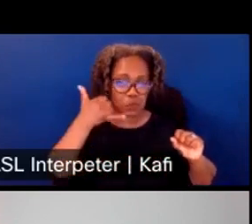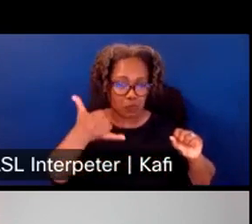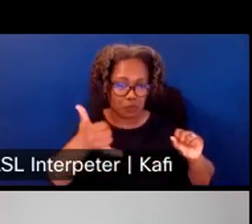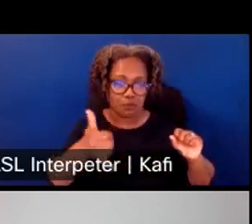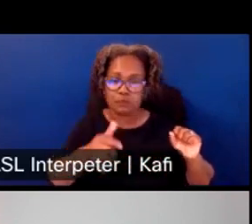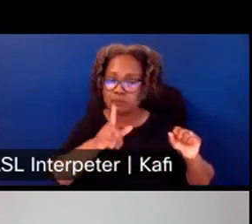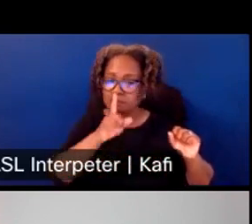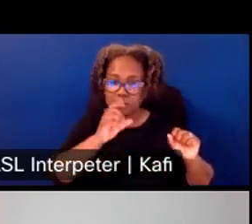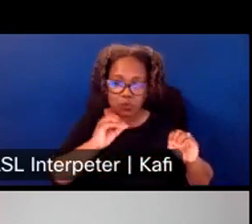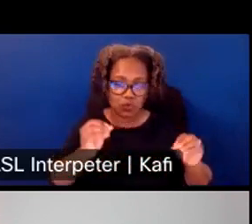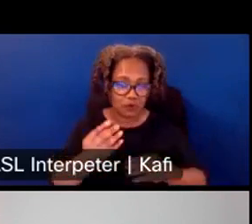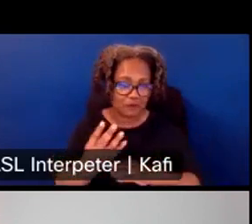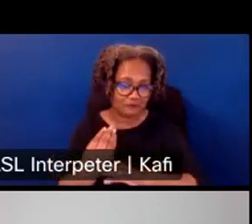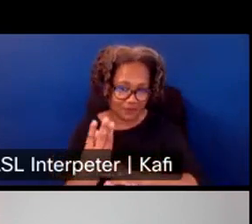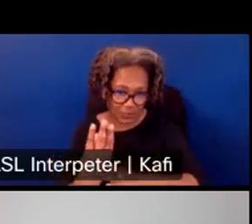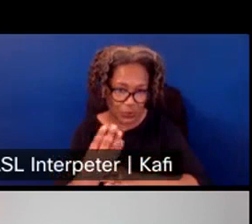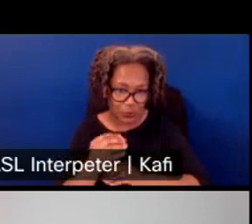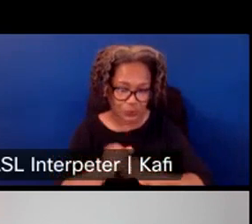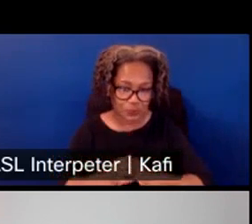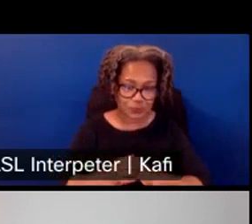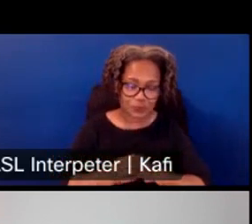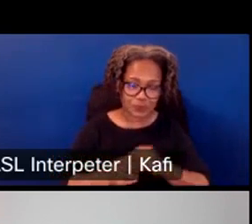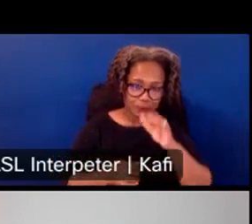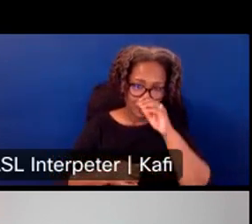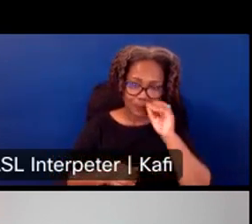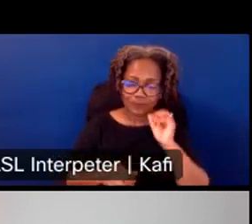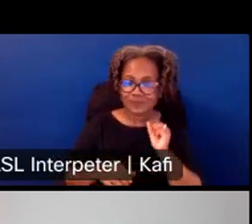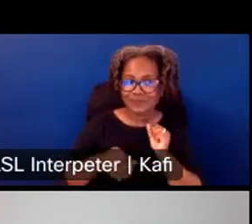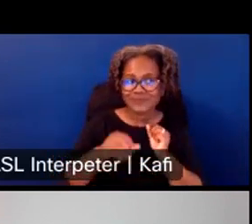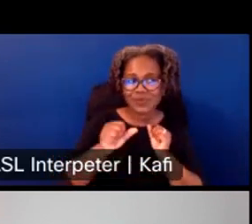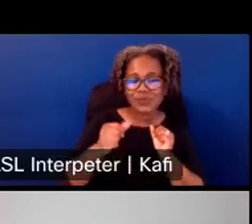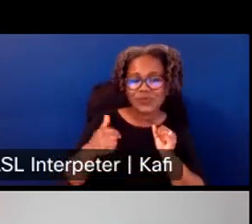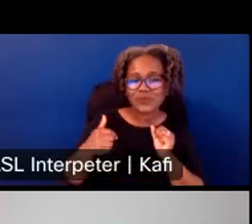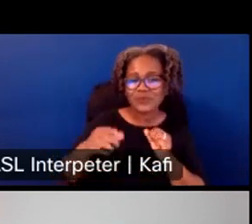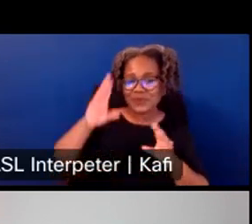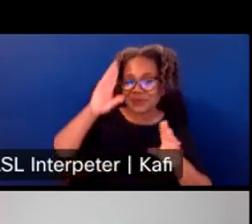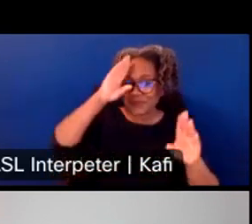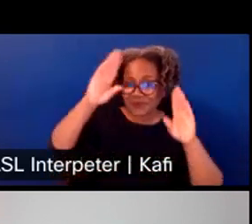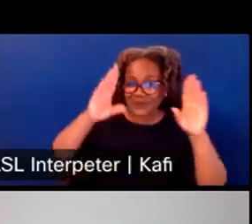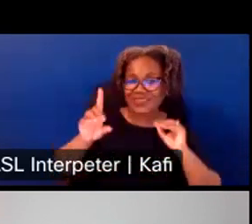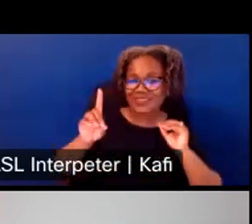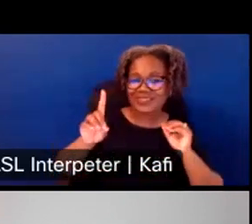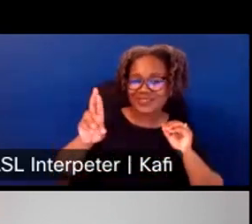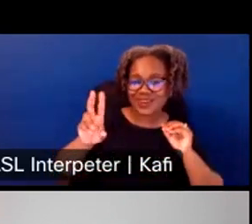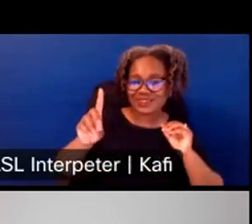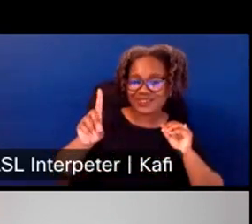Can you speak up, please? Yes. Good morning. Good morning. Well, now good afternoon.